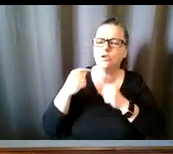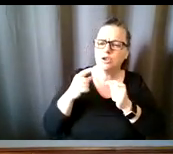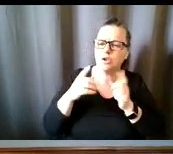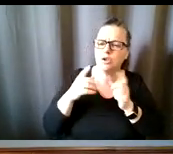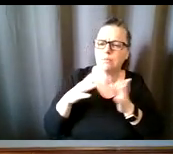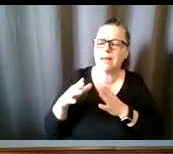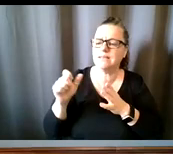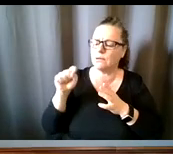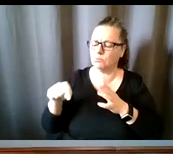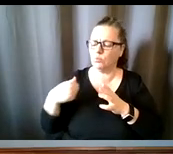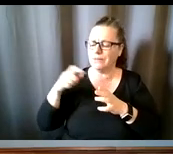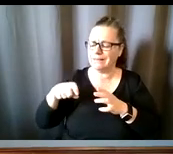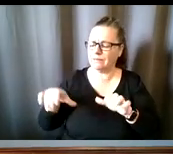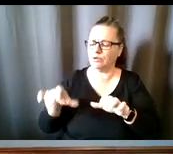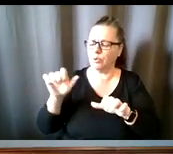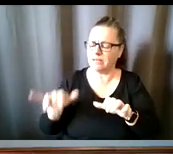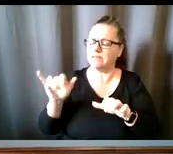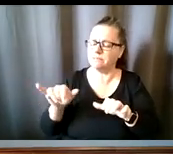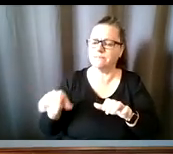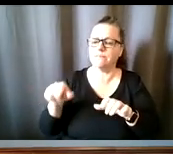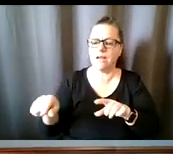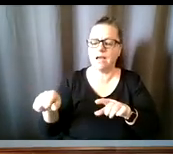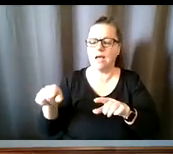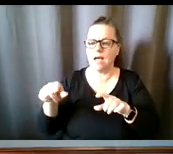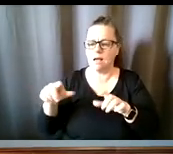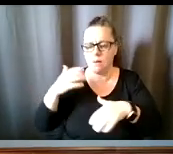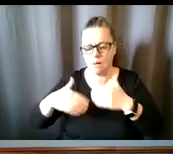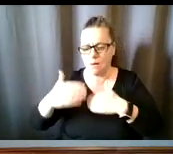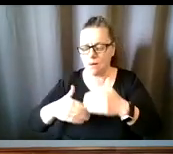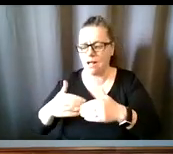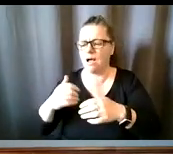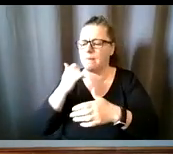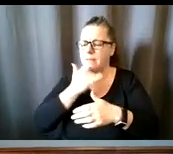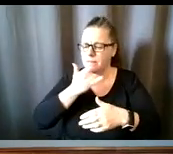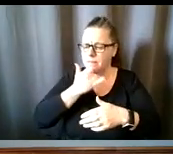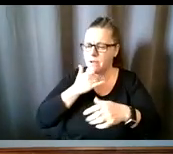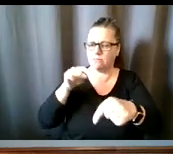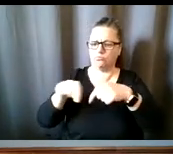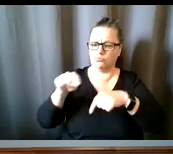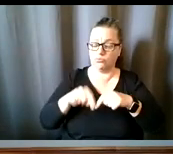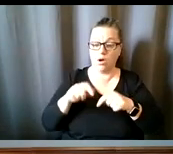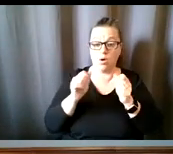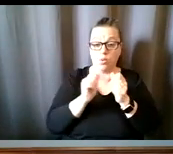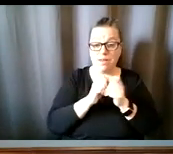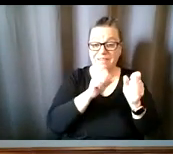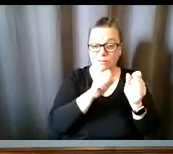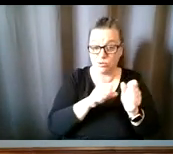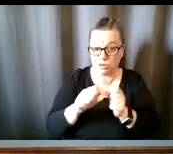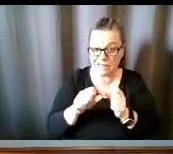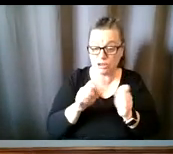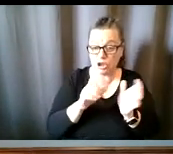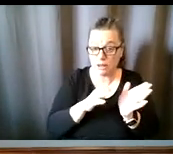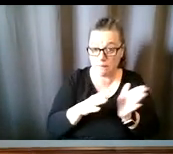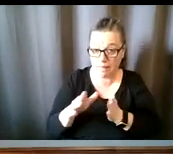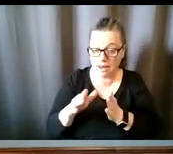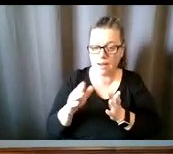let's go do it. And as we start doing it, we realize that we make a lot of mistakes and we come back. With strategic planning, on the other hand, we spend more time planning and